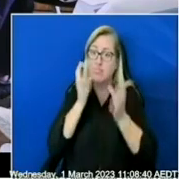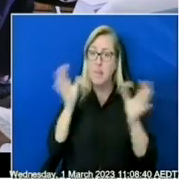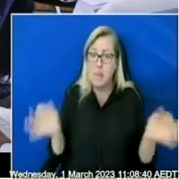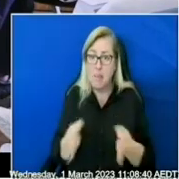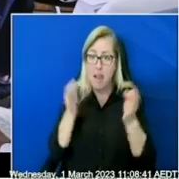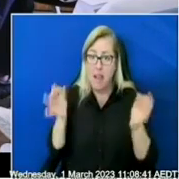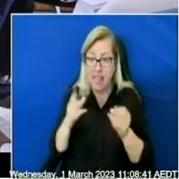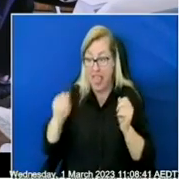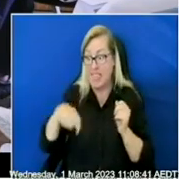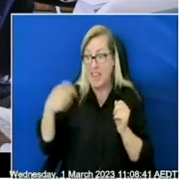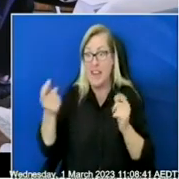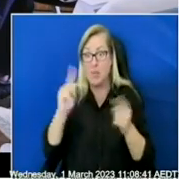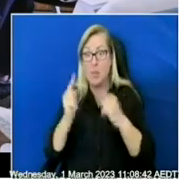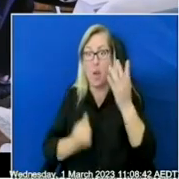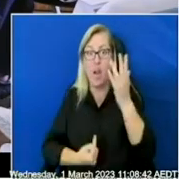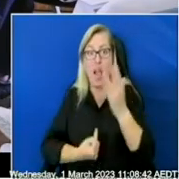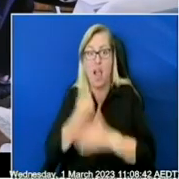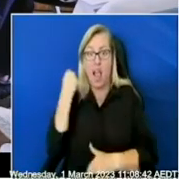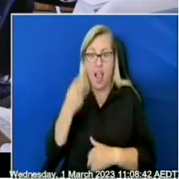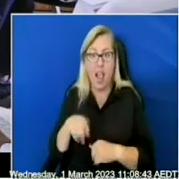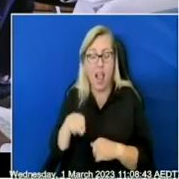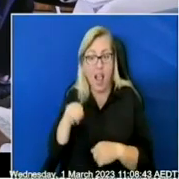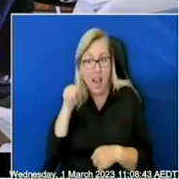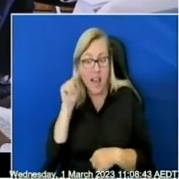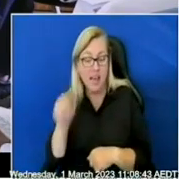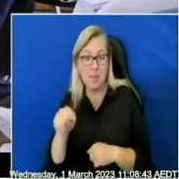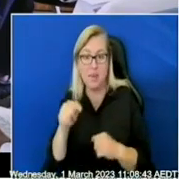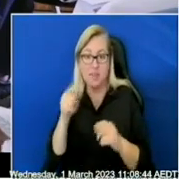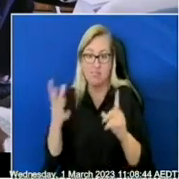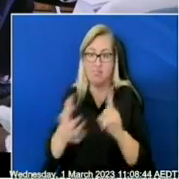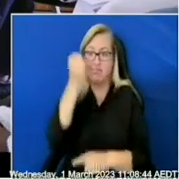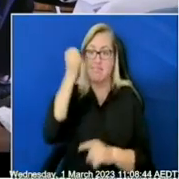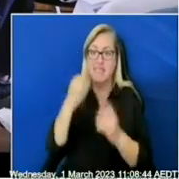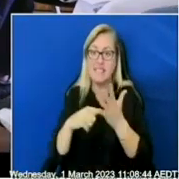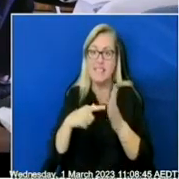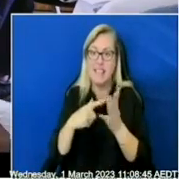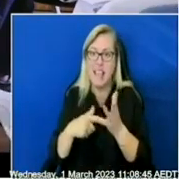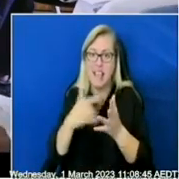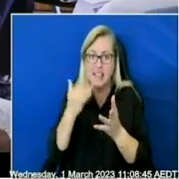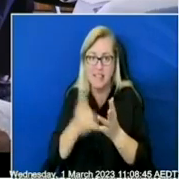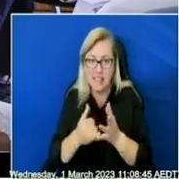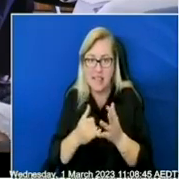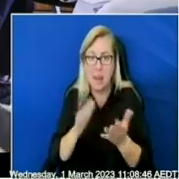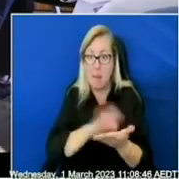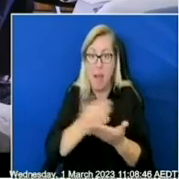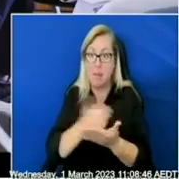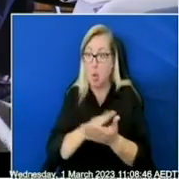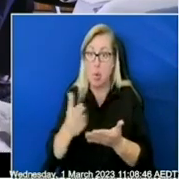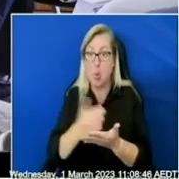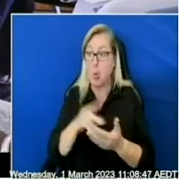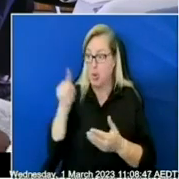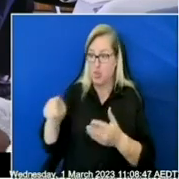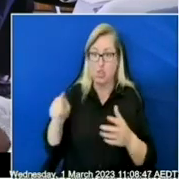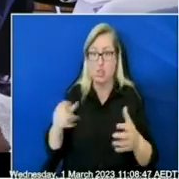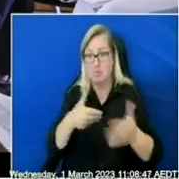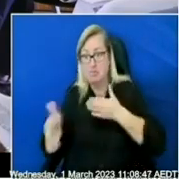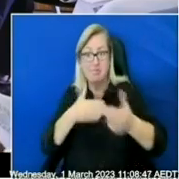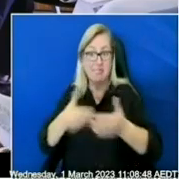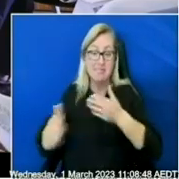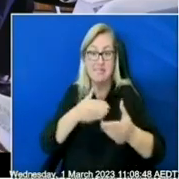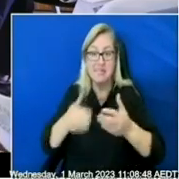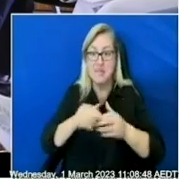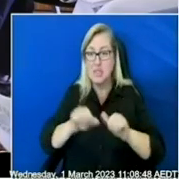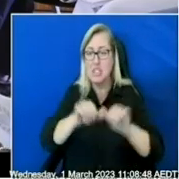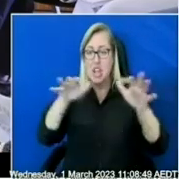biggest barbecue for all the parkies and bought slabs. I said to her one day, why don't you go get a hire